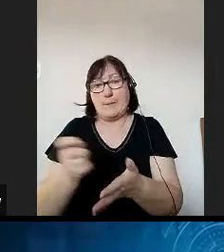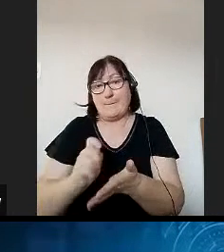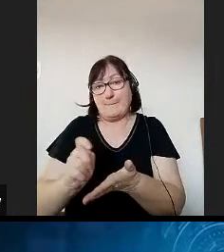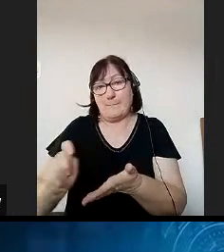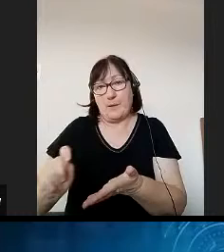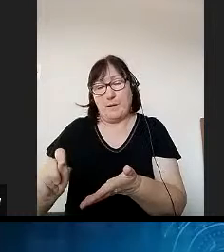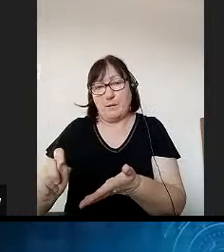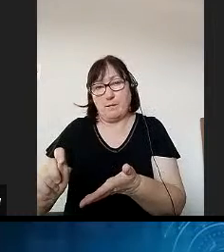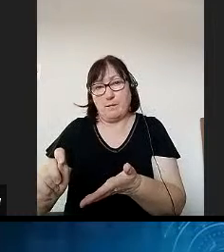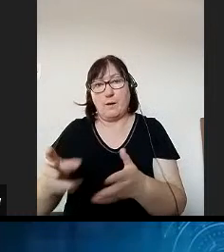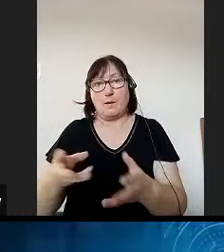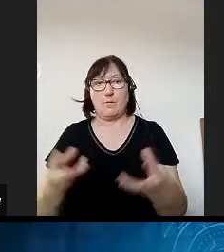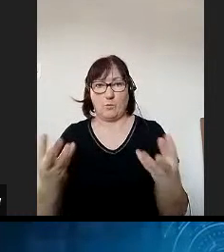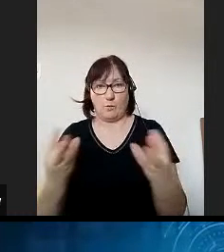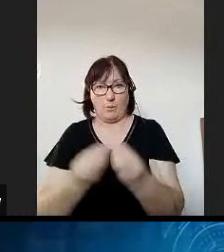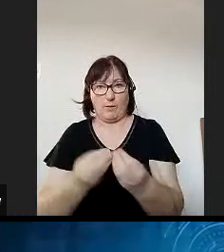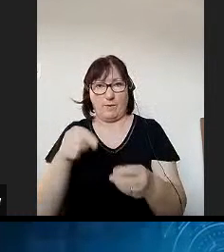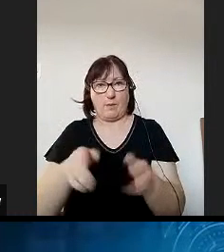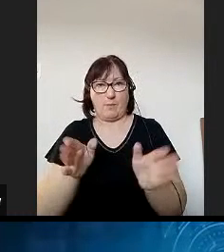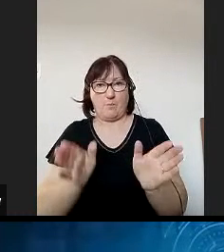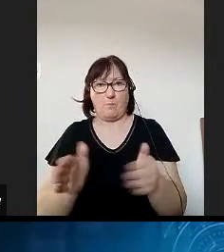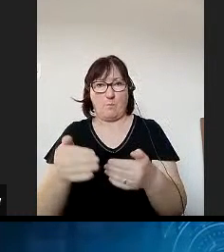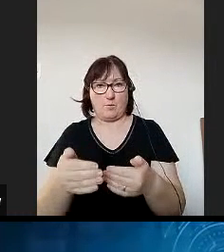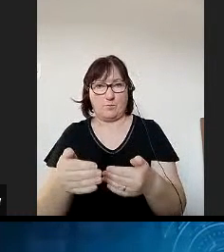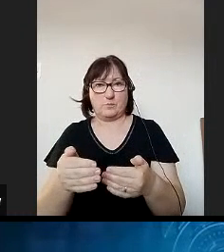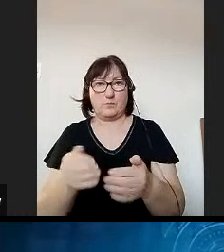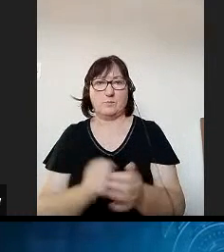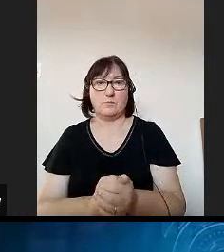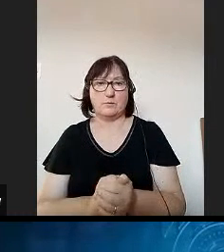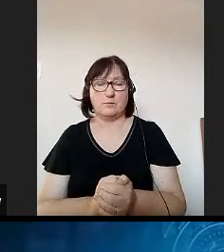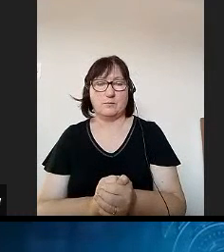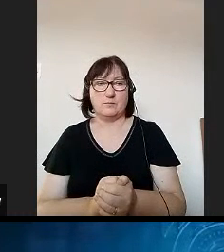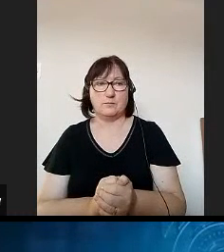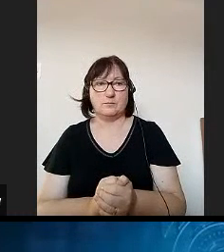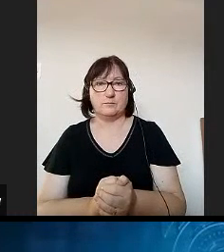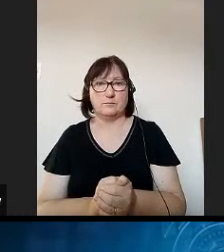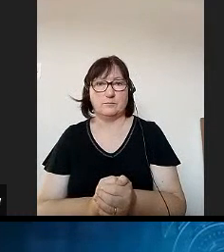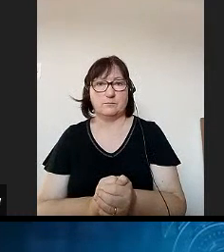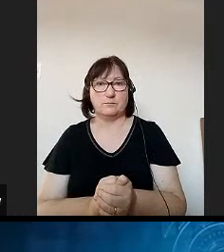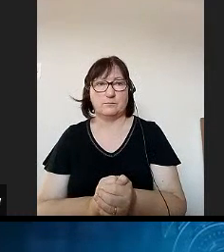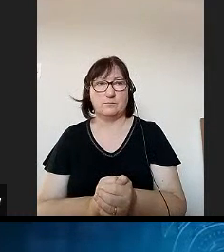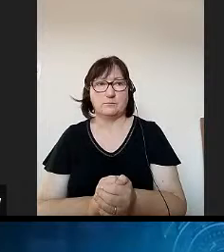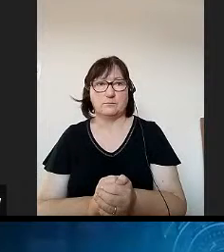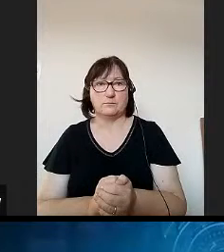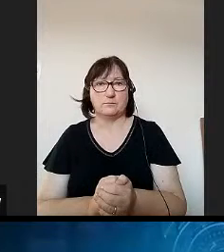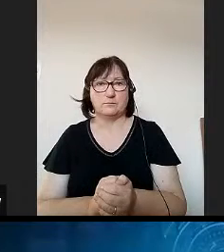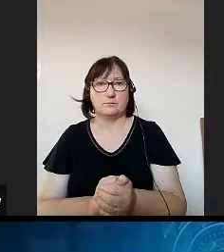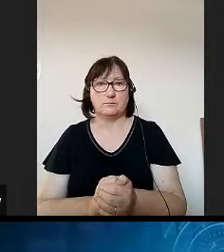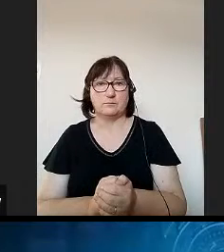together, those 2 items are not, they are not a set.